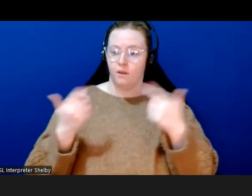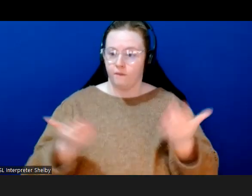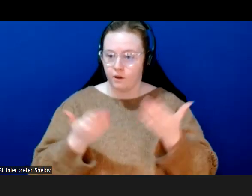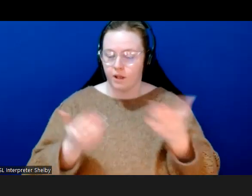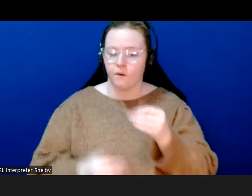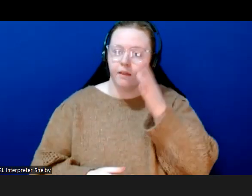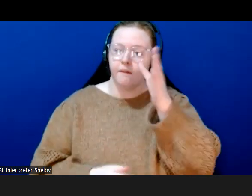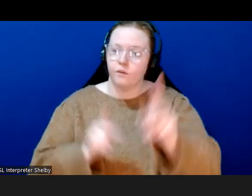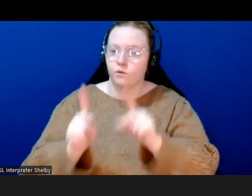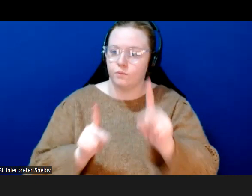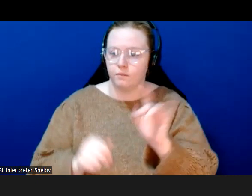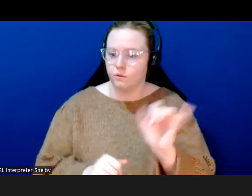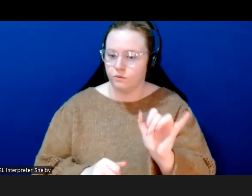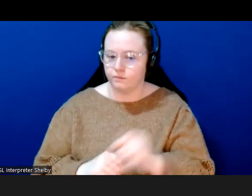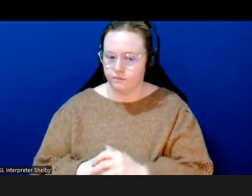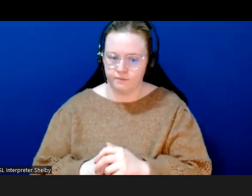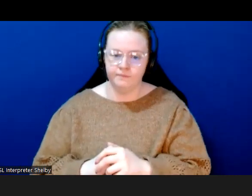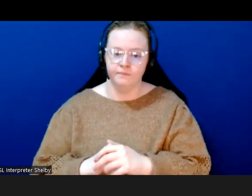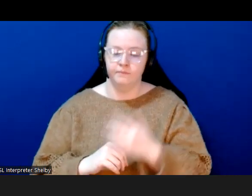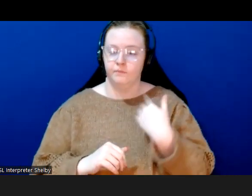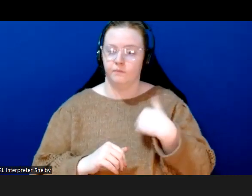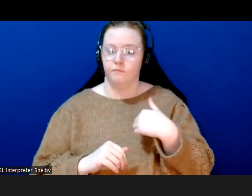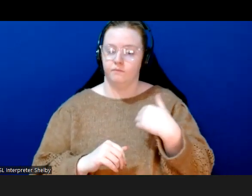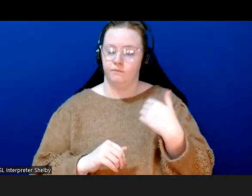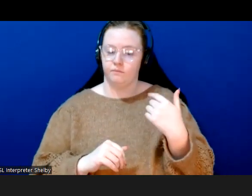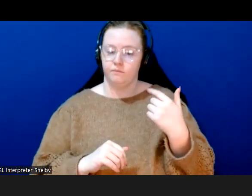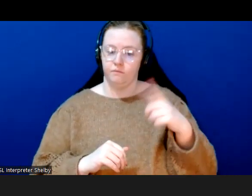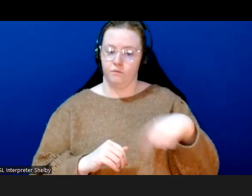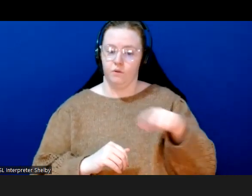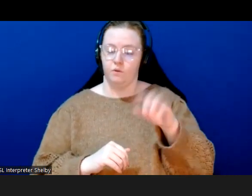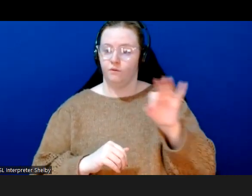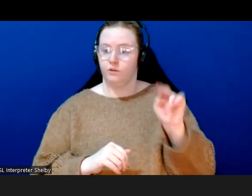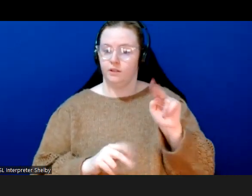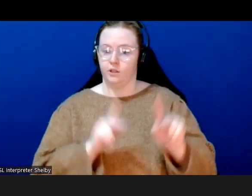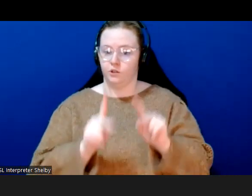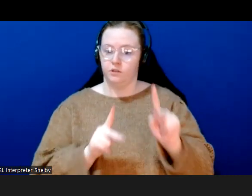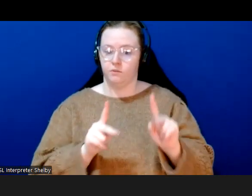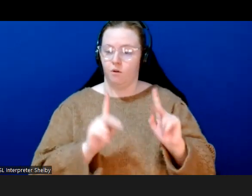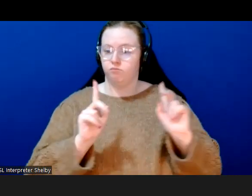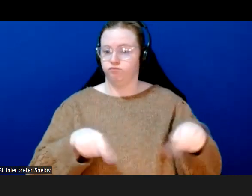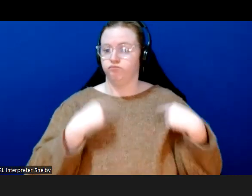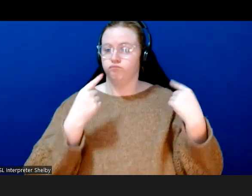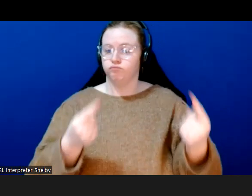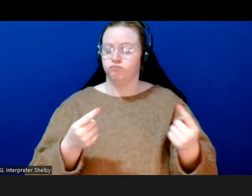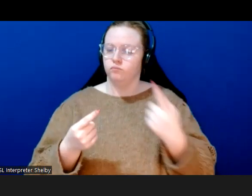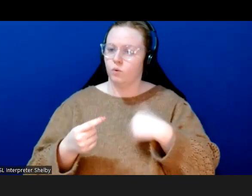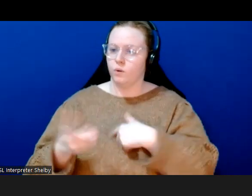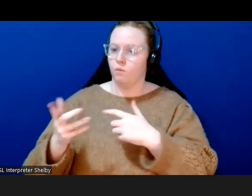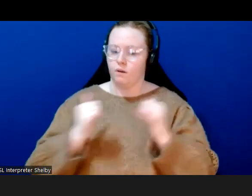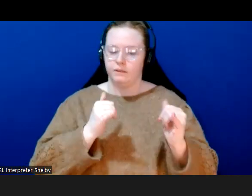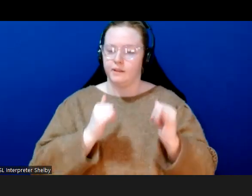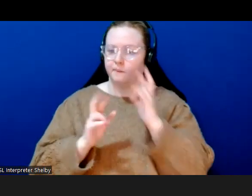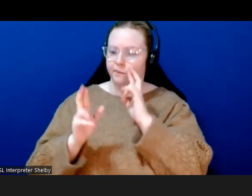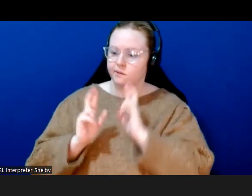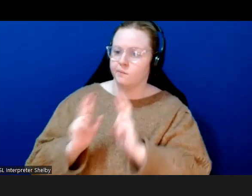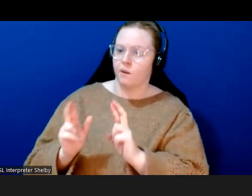come. As First Peoples have done since time immemorial, we strive to be responsible stewards of